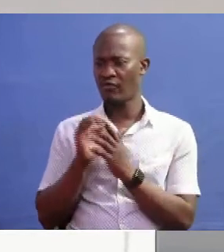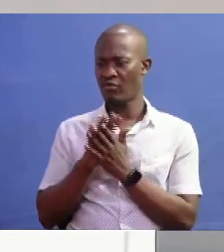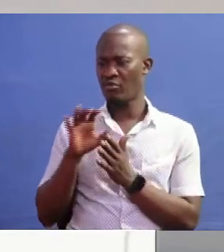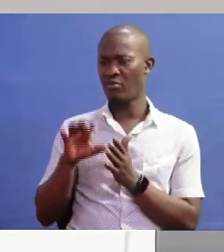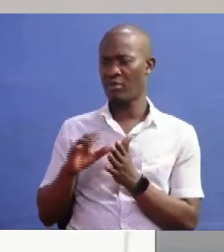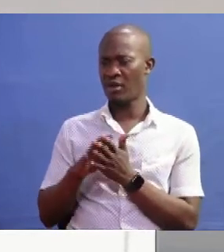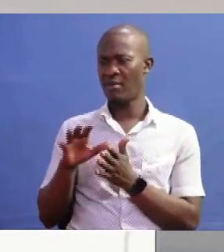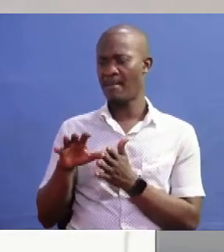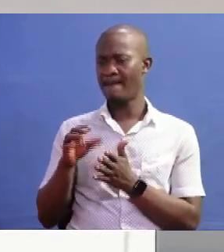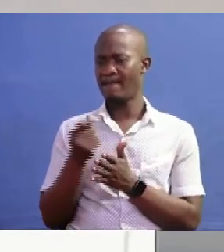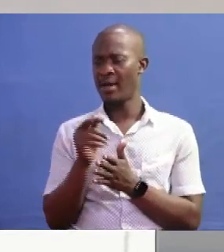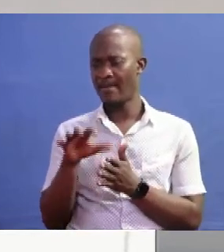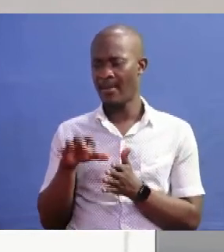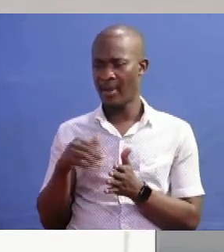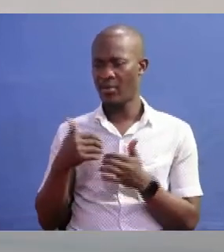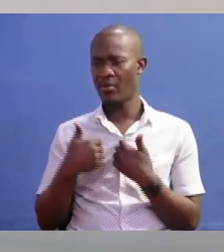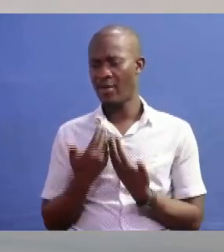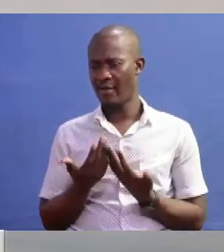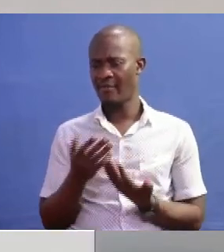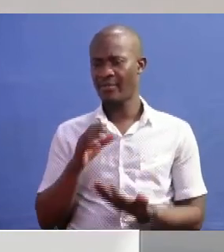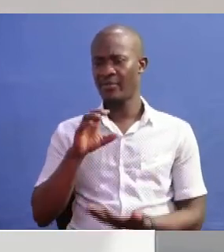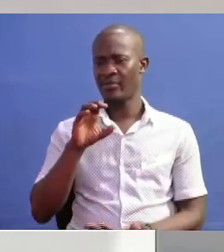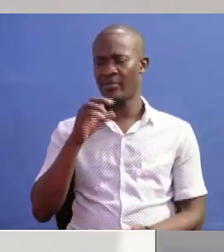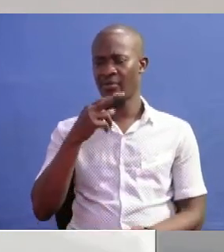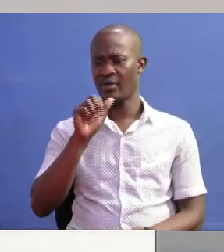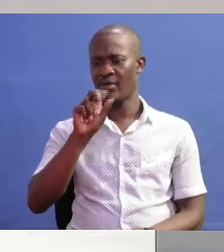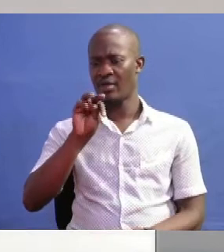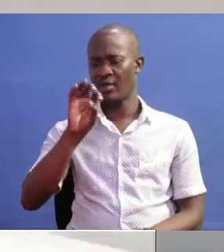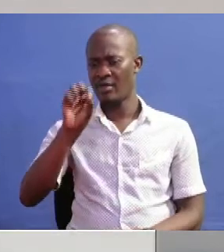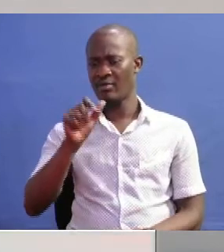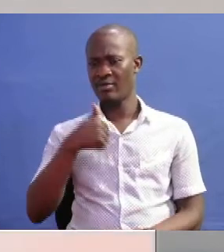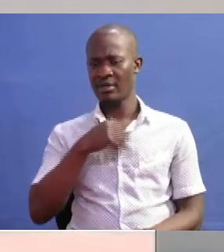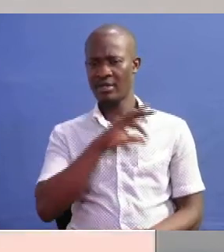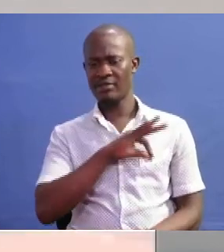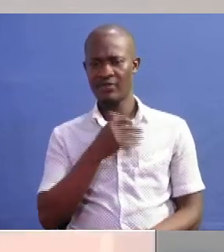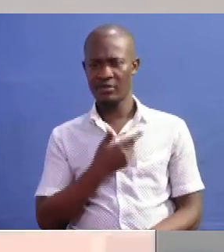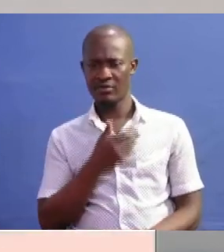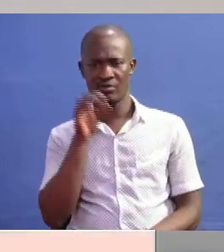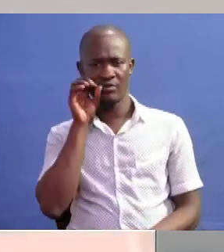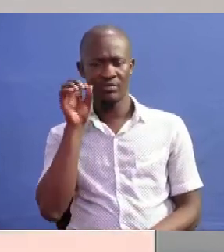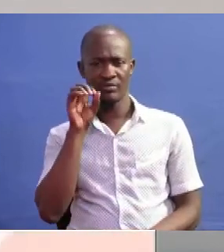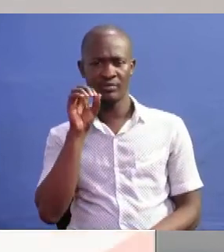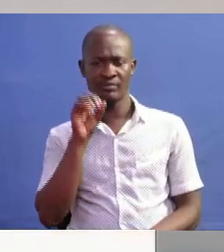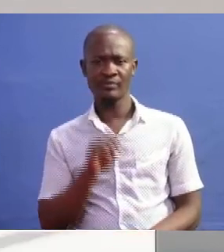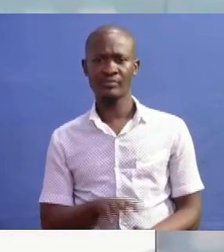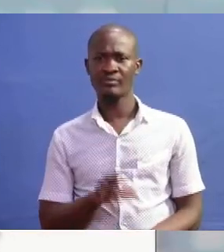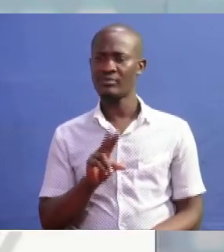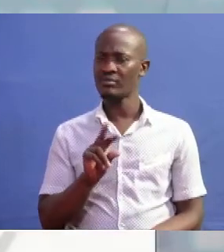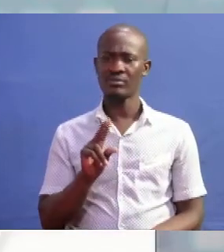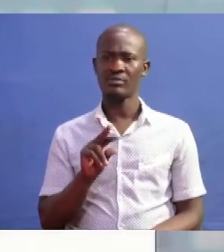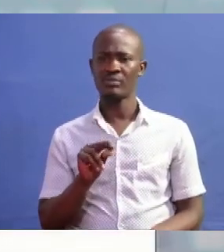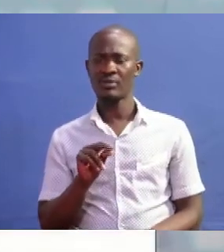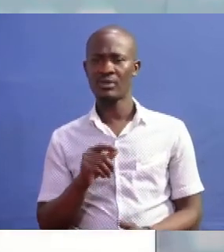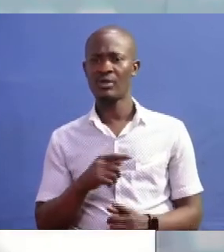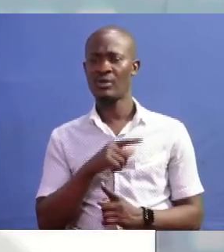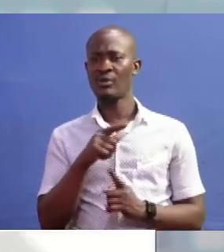funds? Now we even have chamas. Do you consider chamas as investment options? No. When